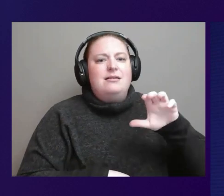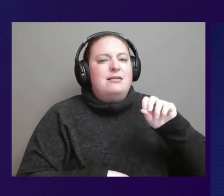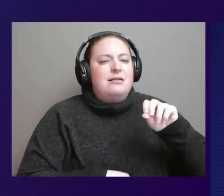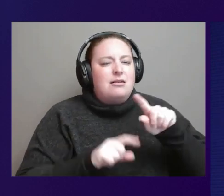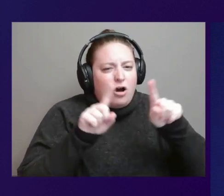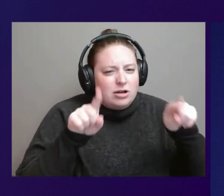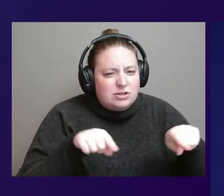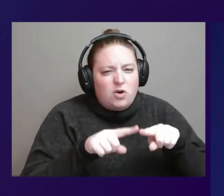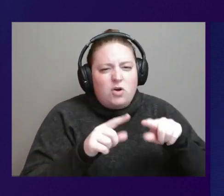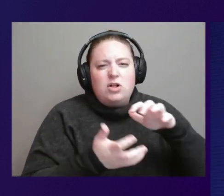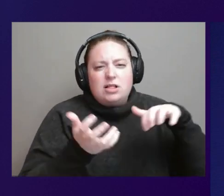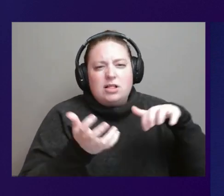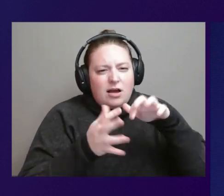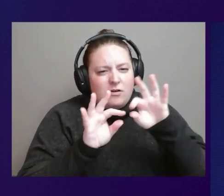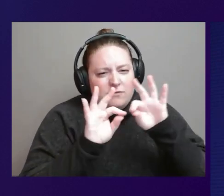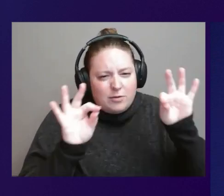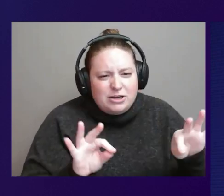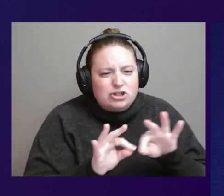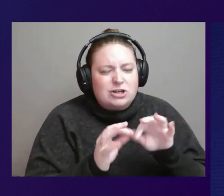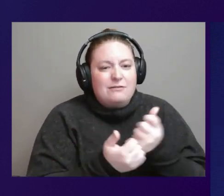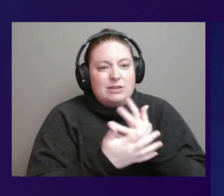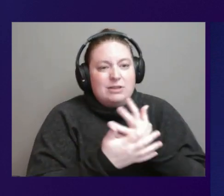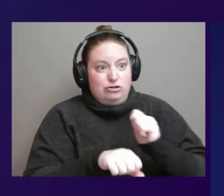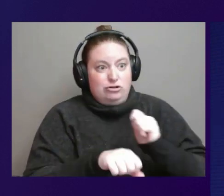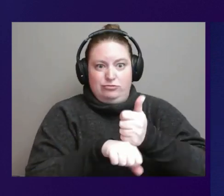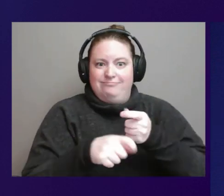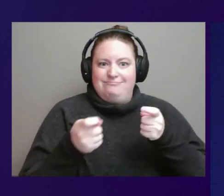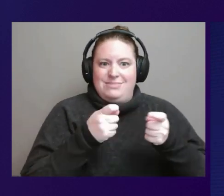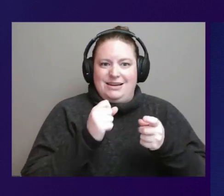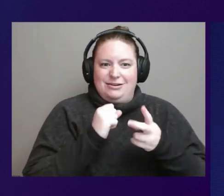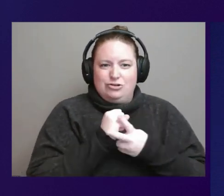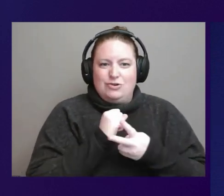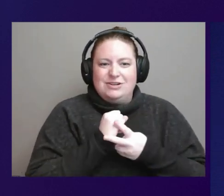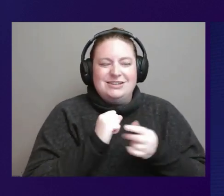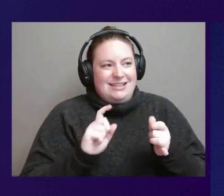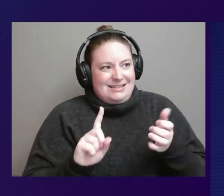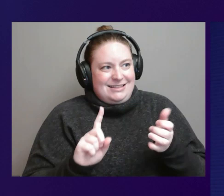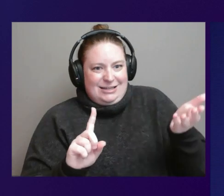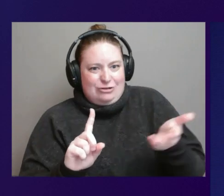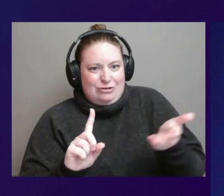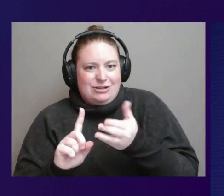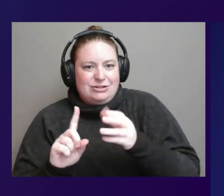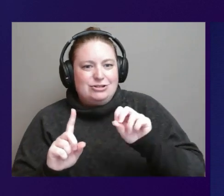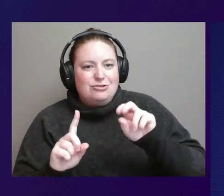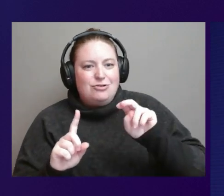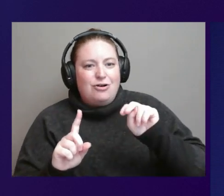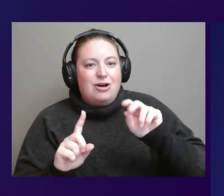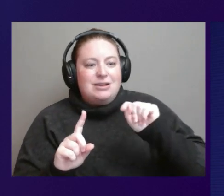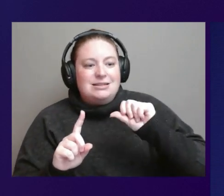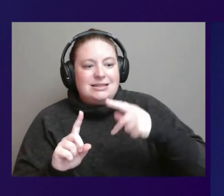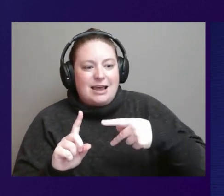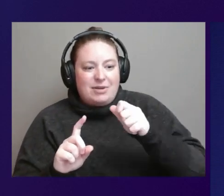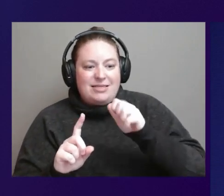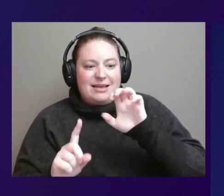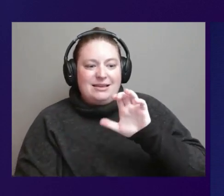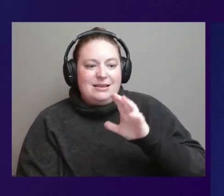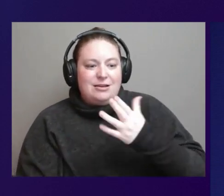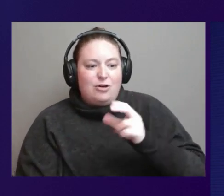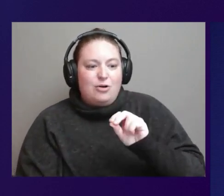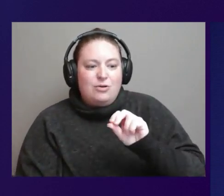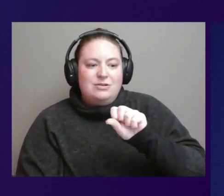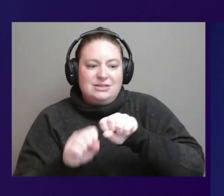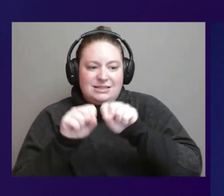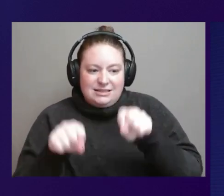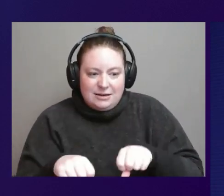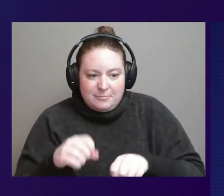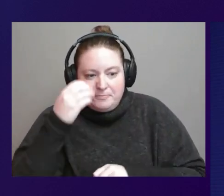AWS APIs to manage their storage, and it's kind of an introduction of ONTAP into that ecosystem. At the same time, because FSX supports both